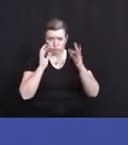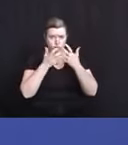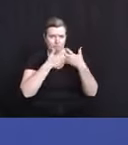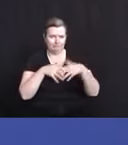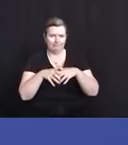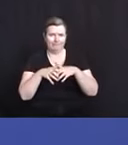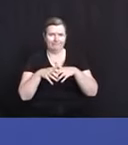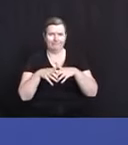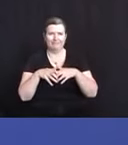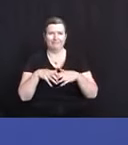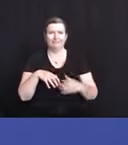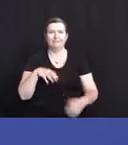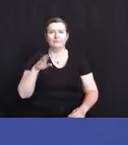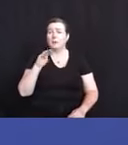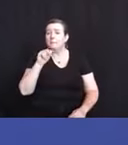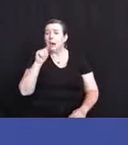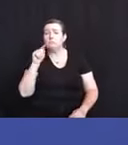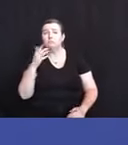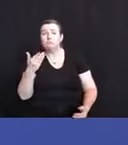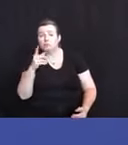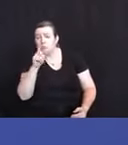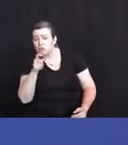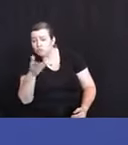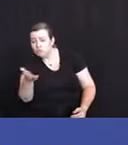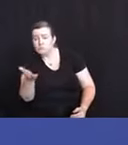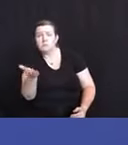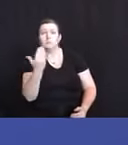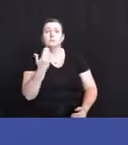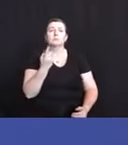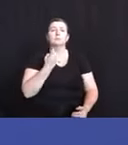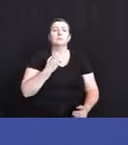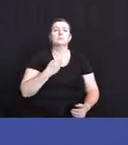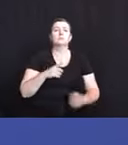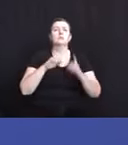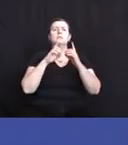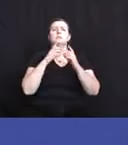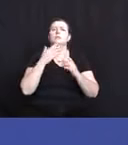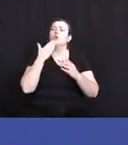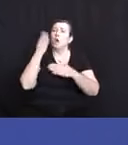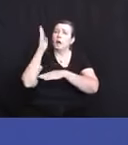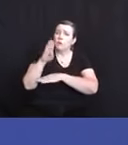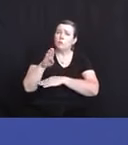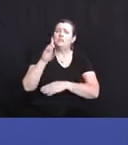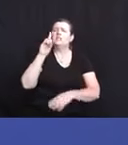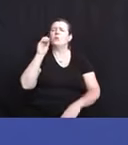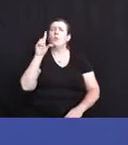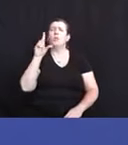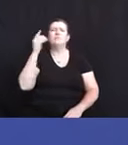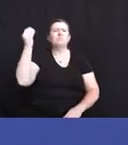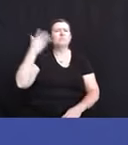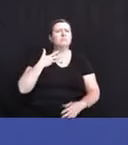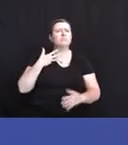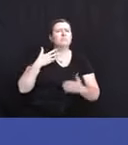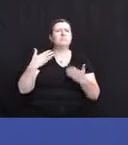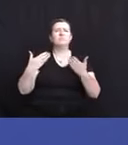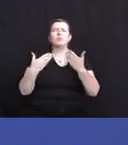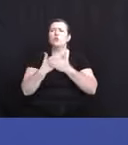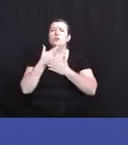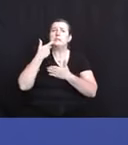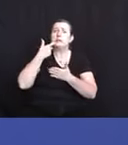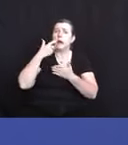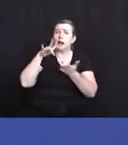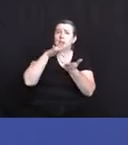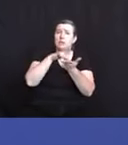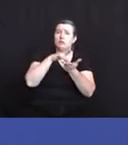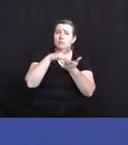welcome. Good afternoon. Governor, the Labor Commissioner said a new call center would be set up and running early this week. Do